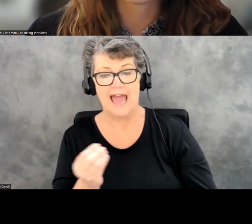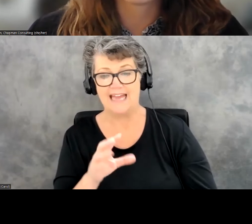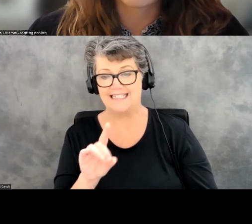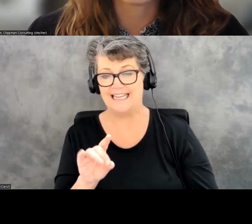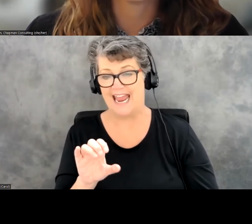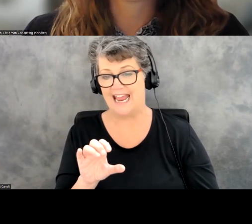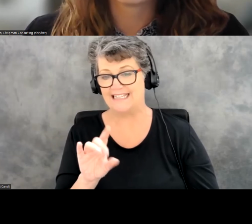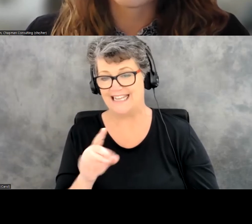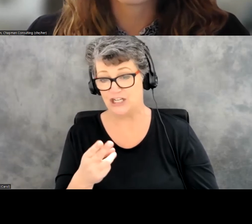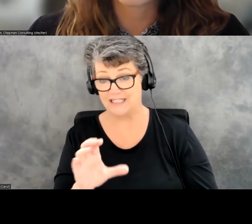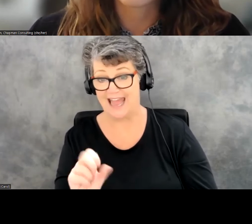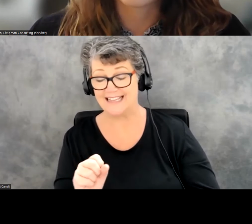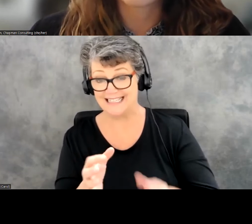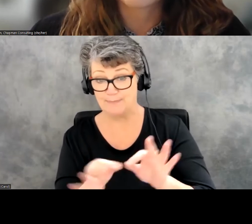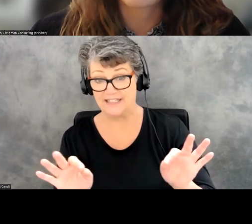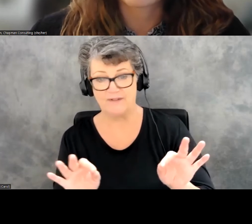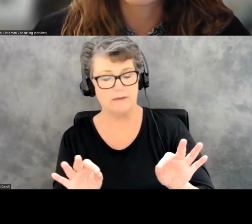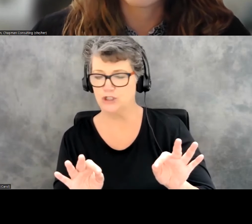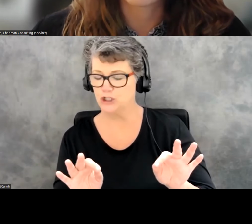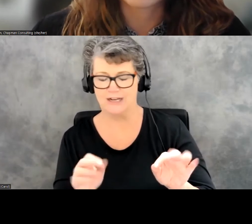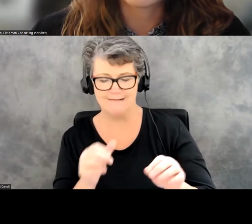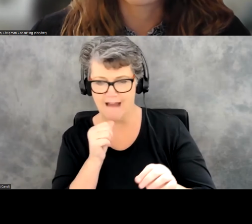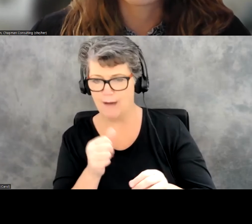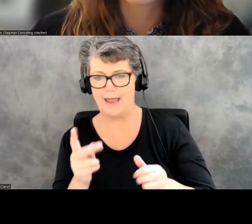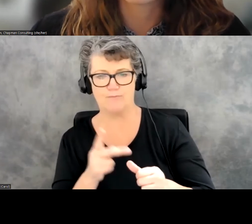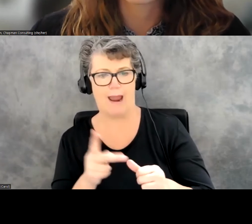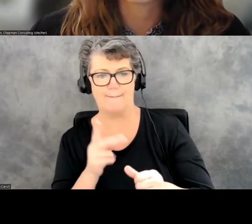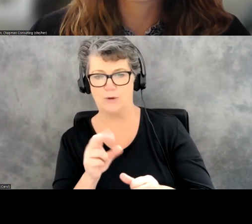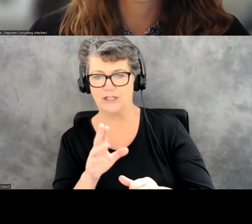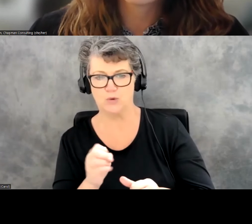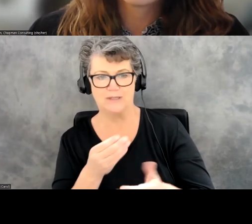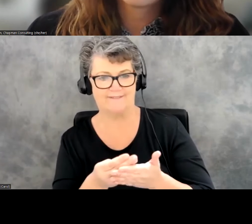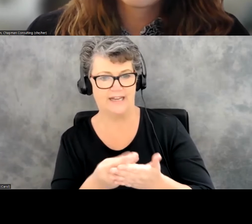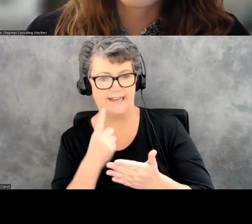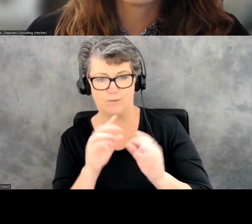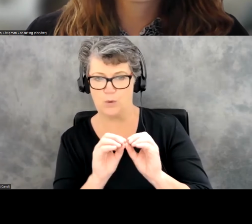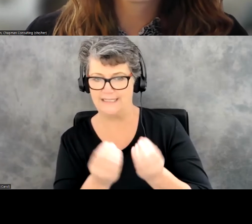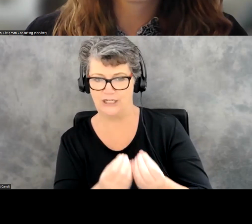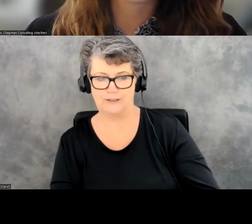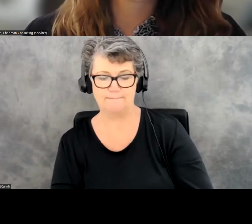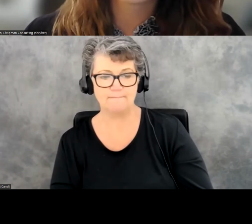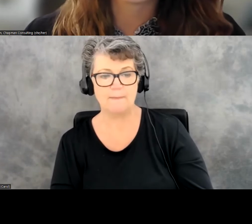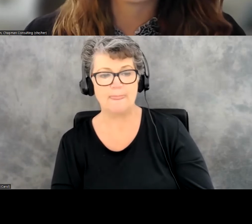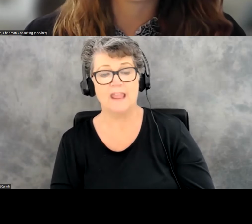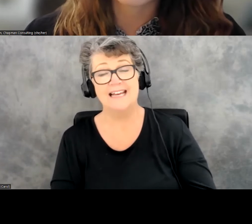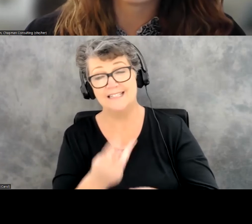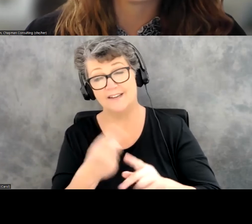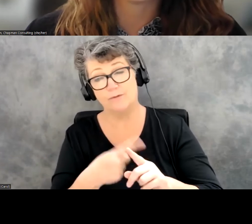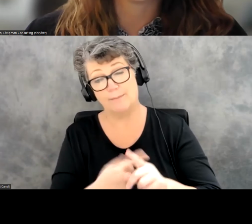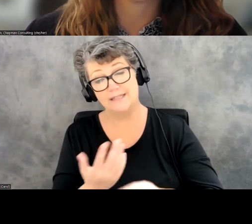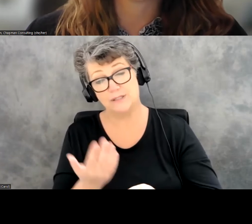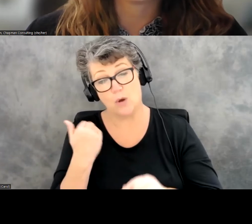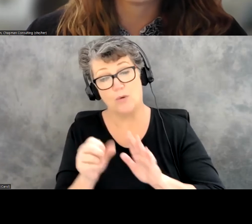has specified that it should not serve as a primary source of funding for organizations. Several months ago, the